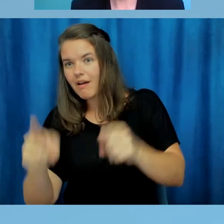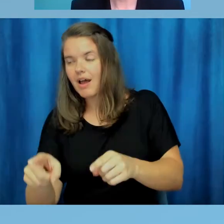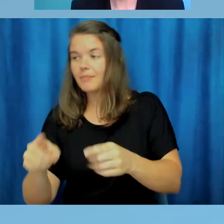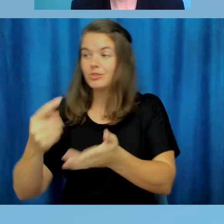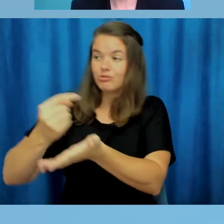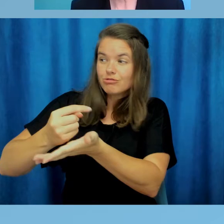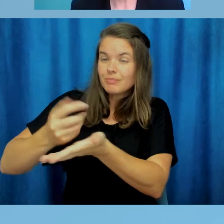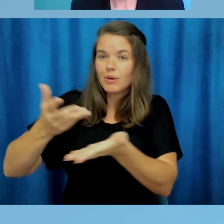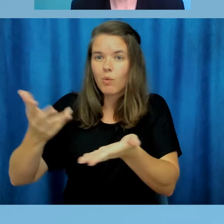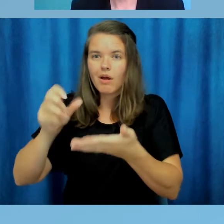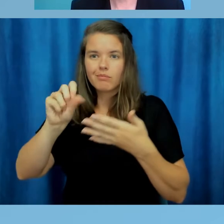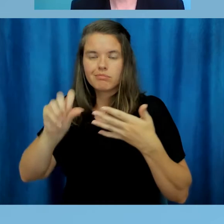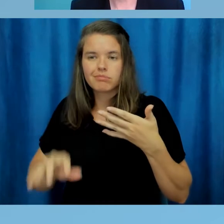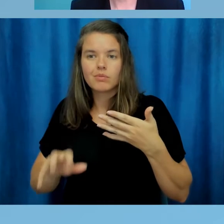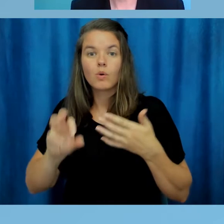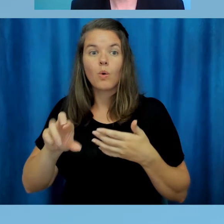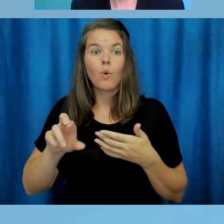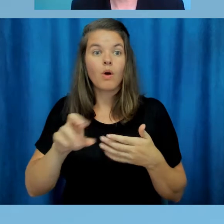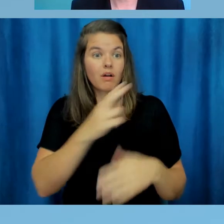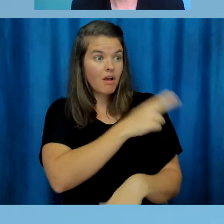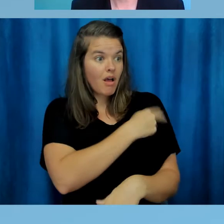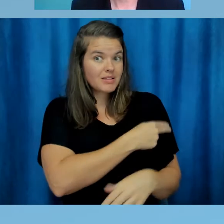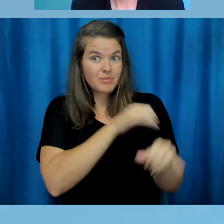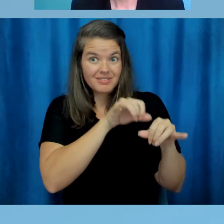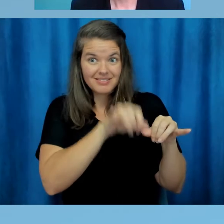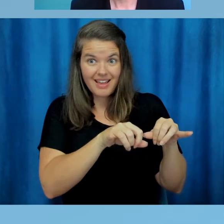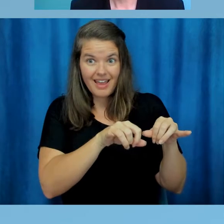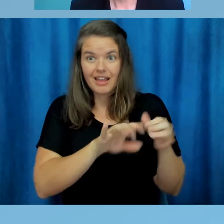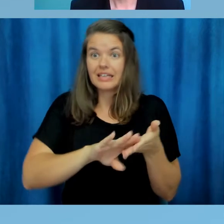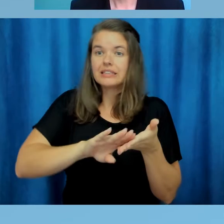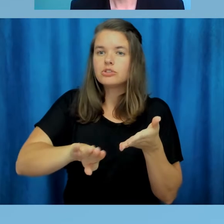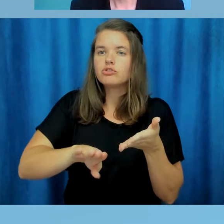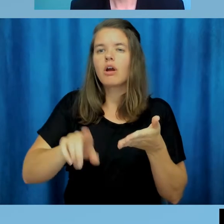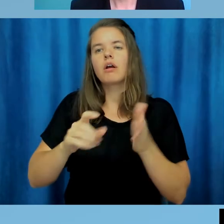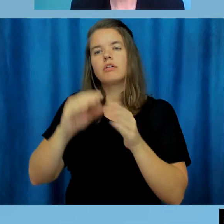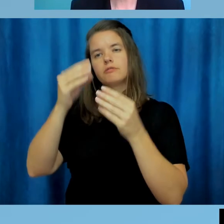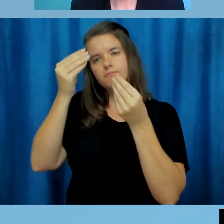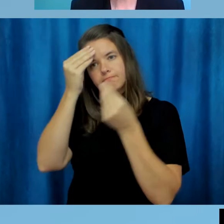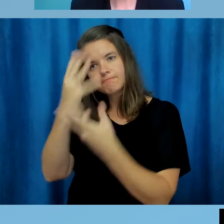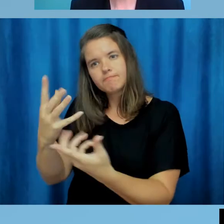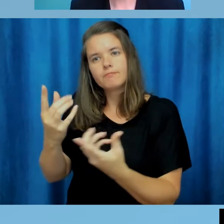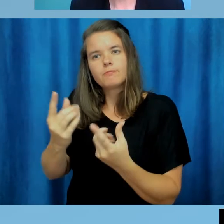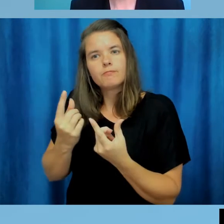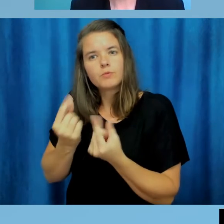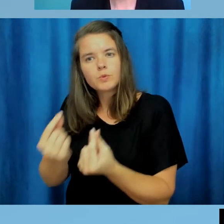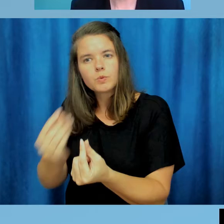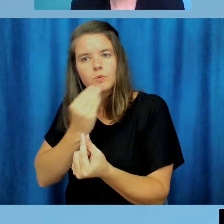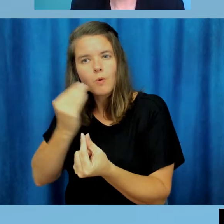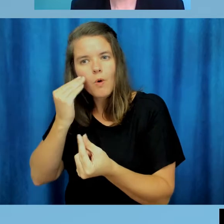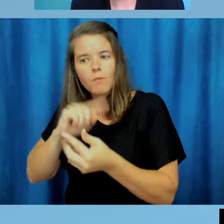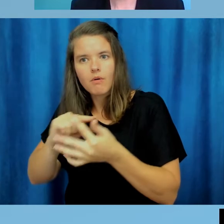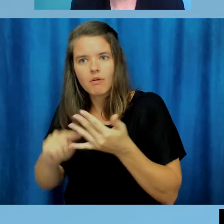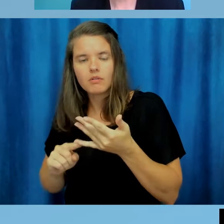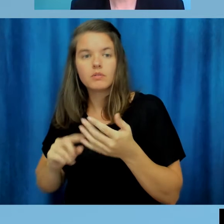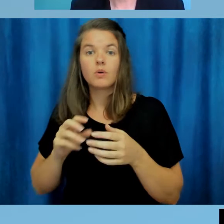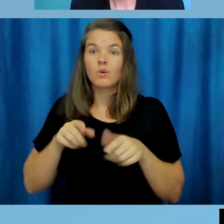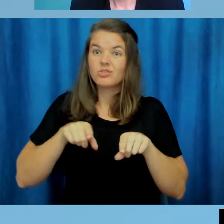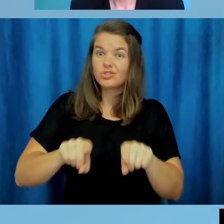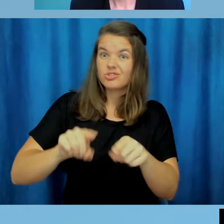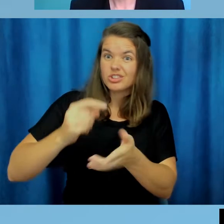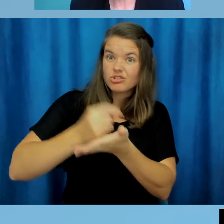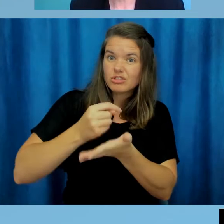obtaining informed consent for discharge instructions, and communicating with the patient during